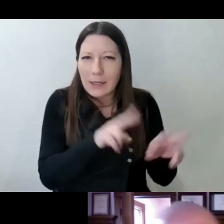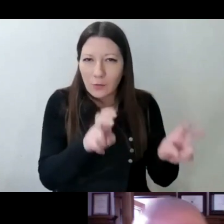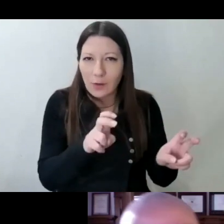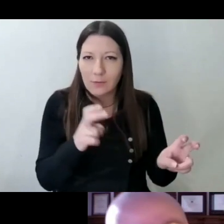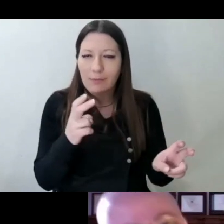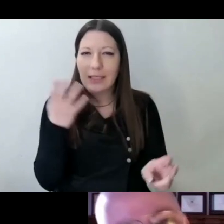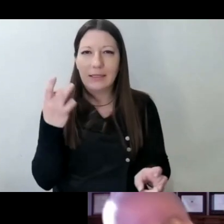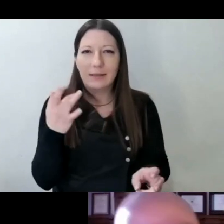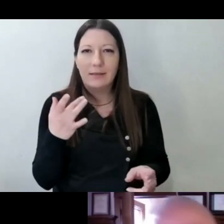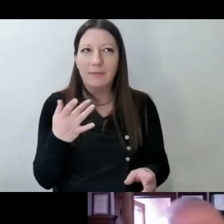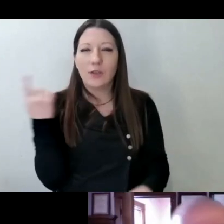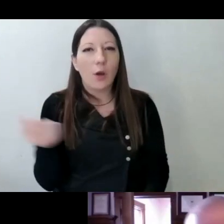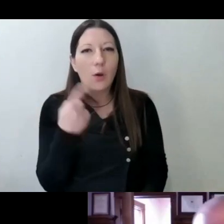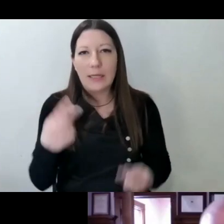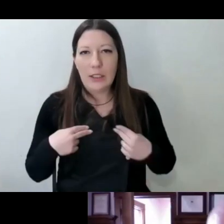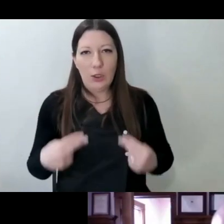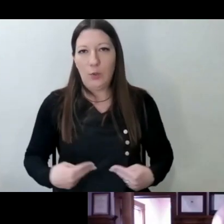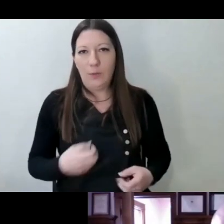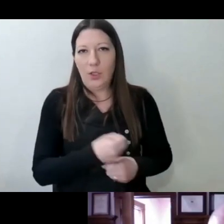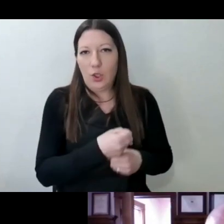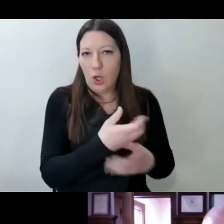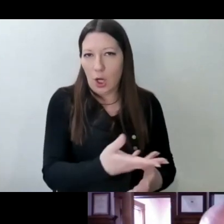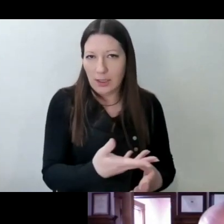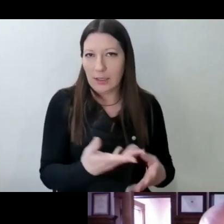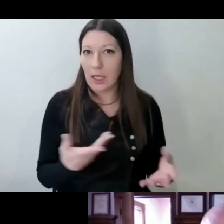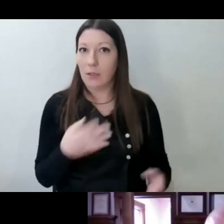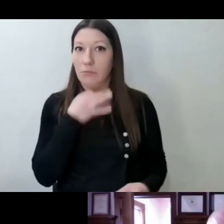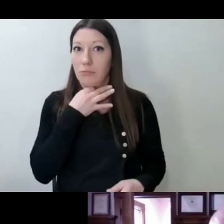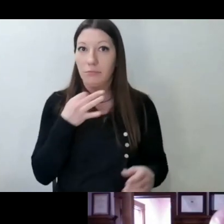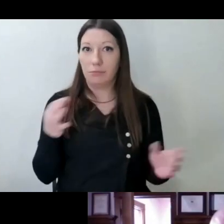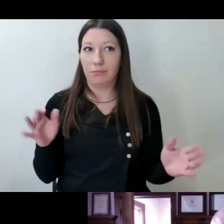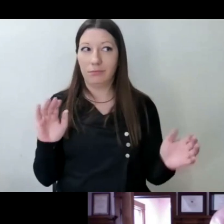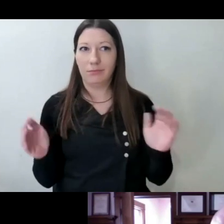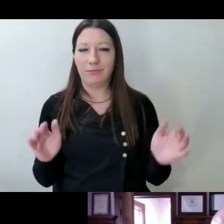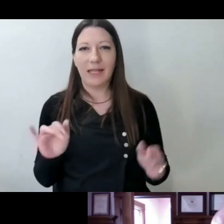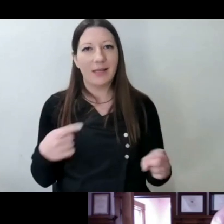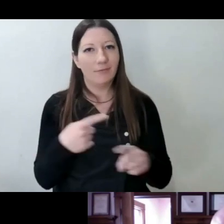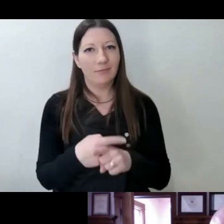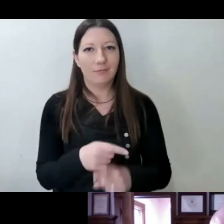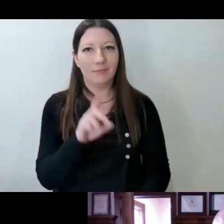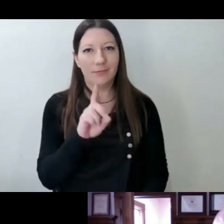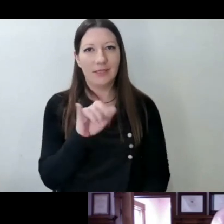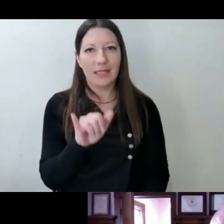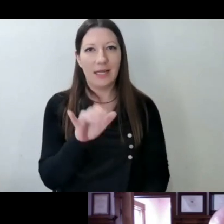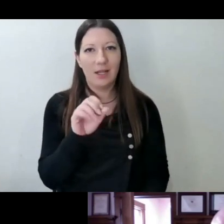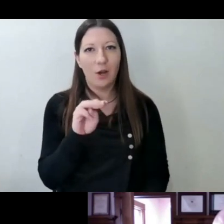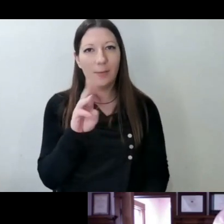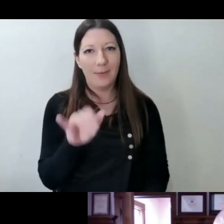So could that be another one of those dichotomies, you know, this relationship with naturally versus